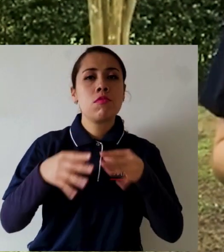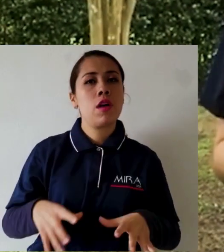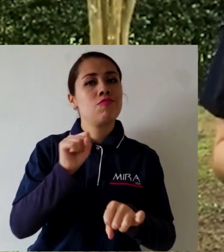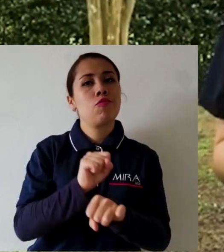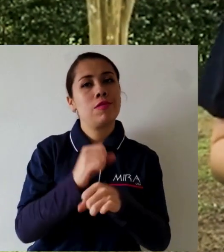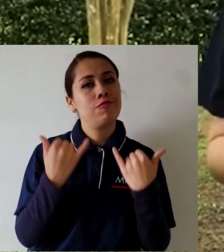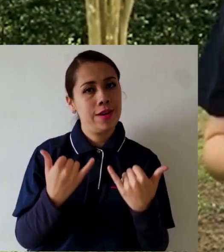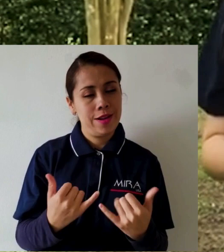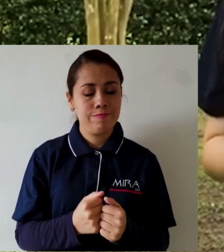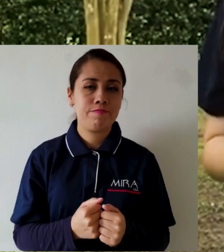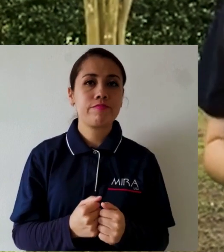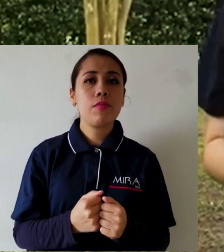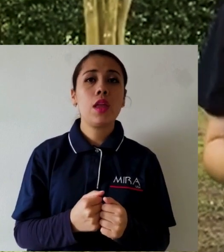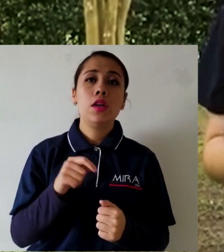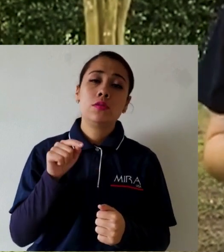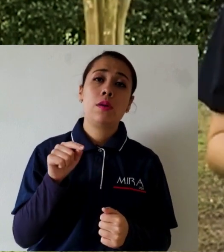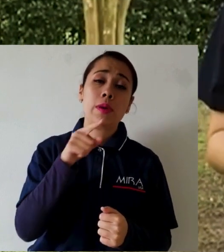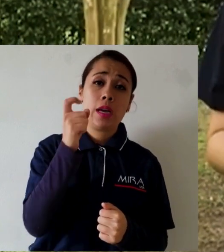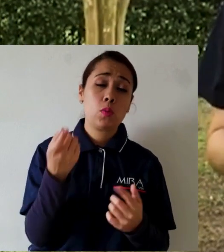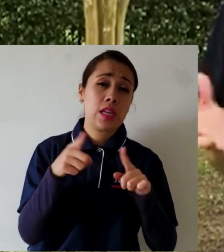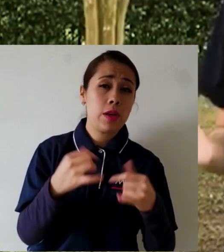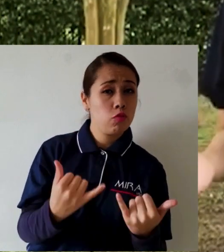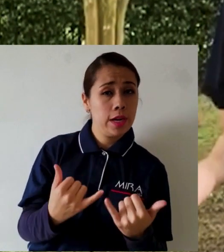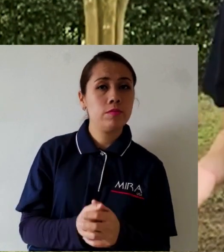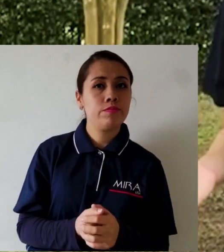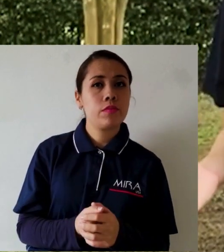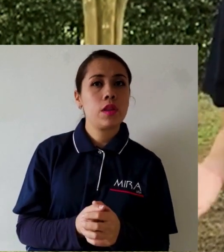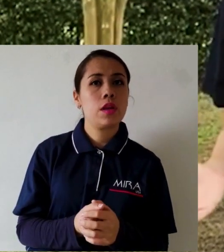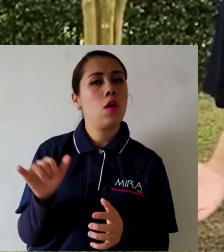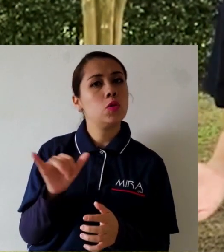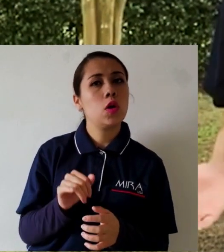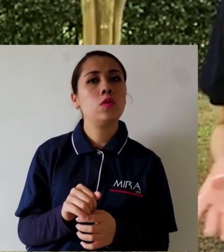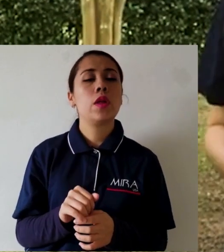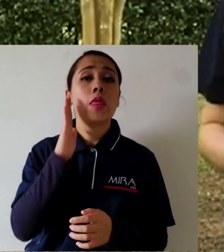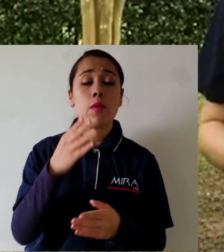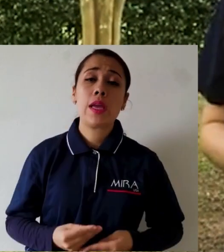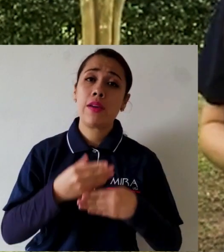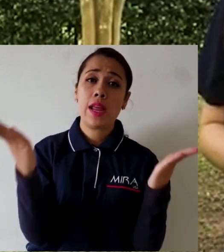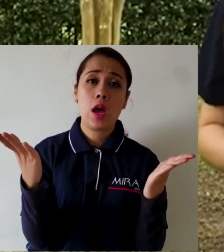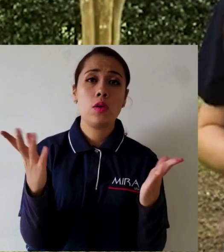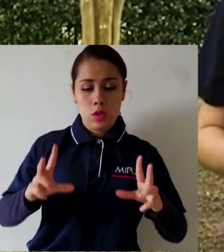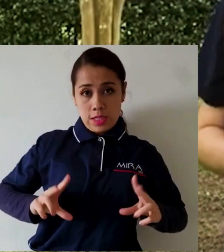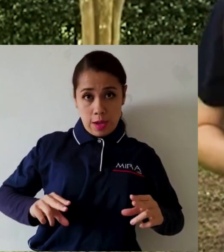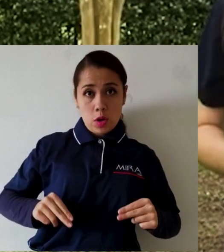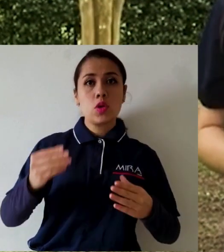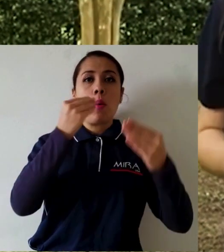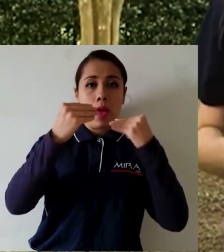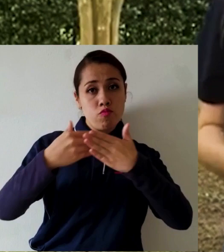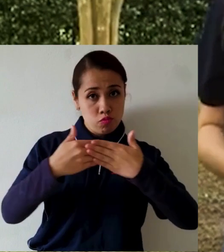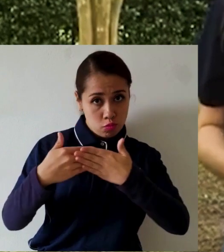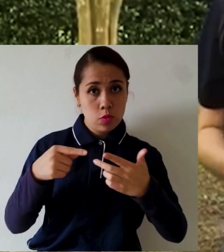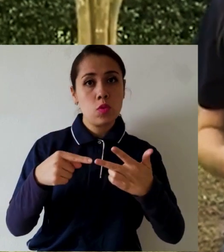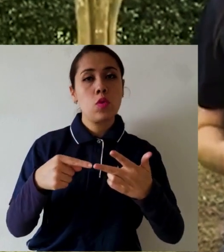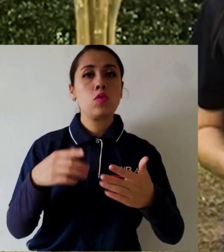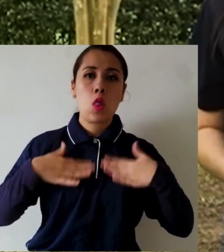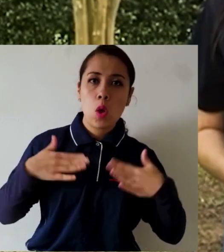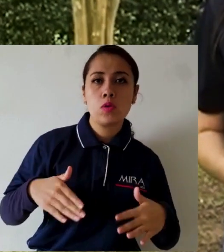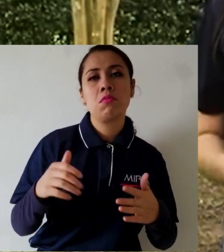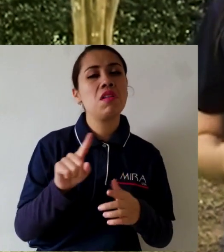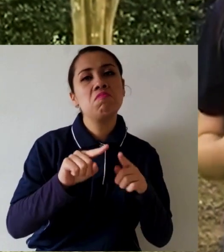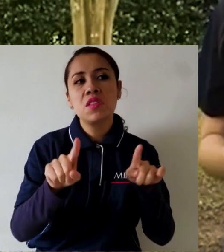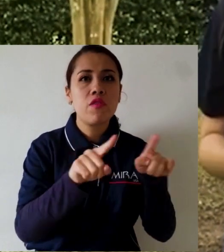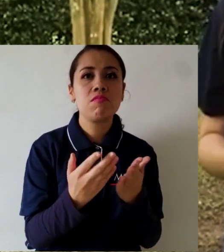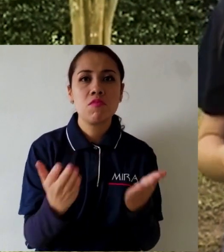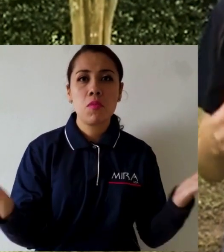and residents who have lost their jobs due to the current situation. Likewise, they will be providing diapers, baby